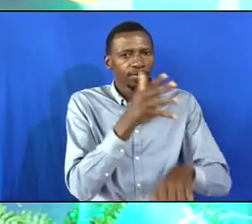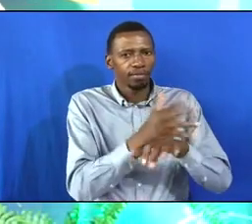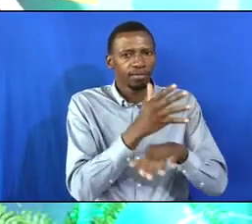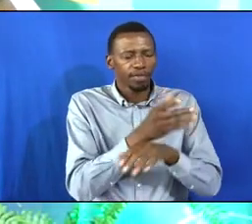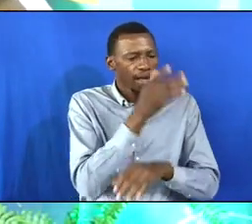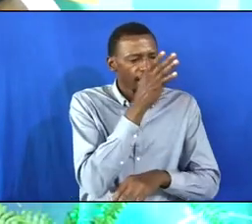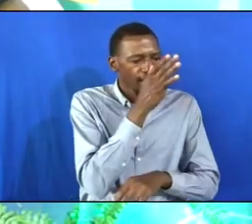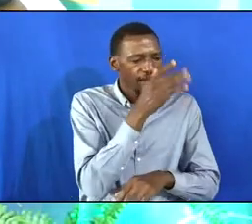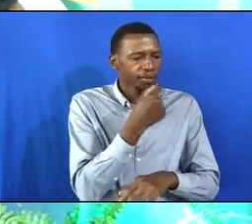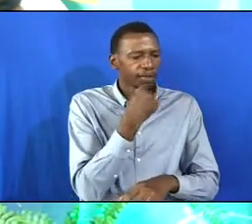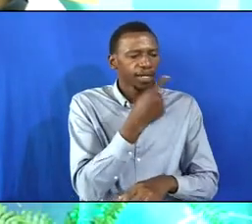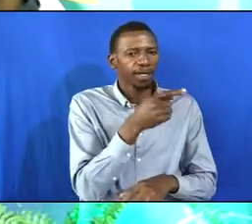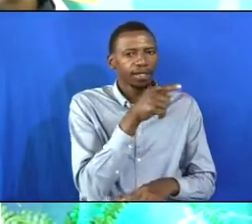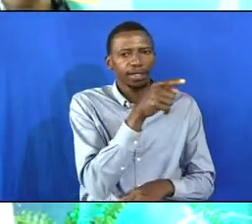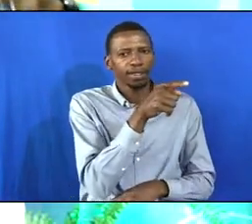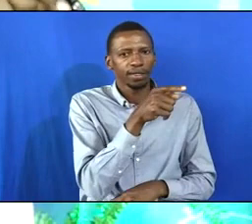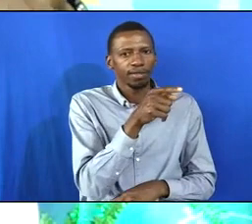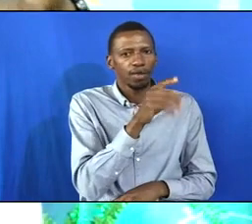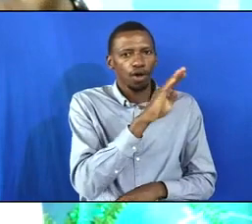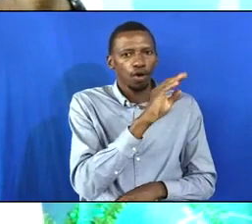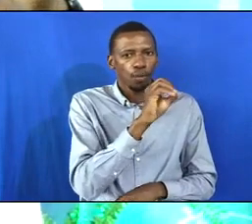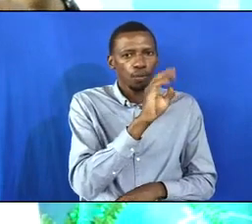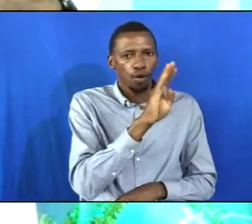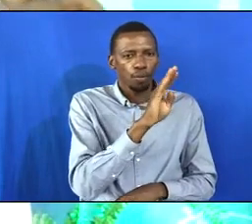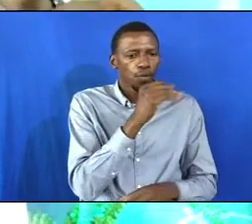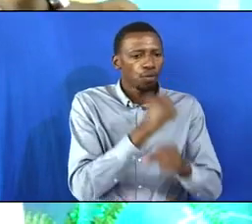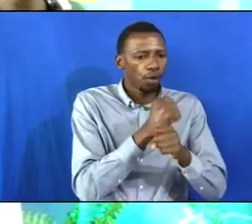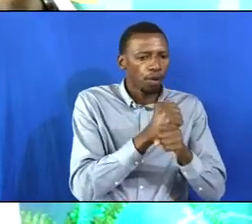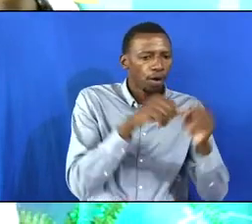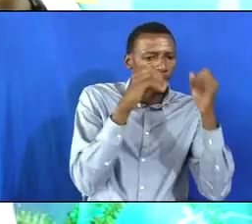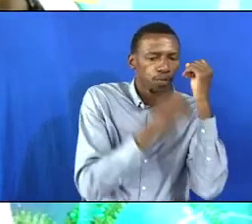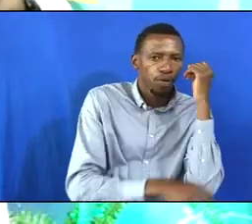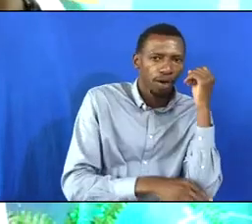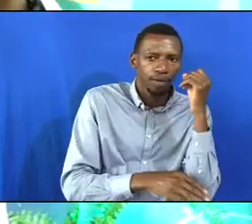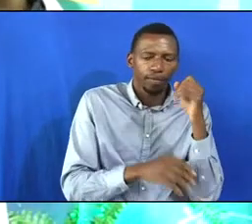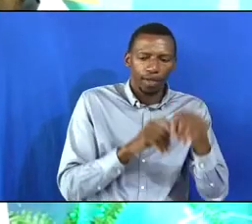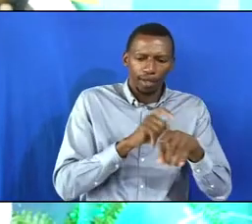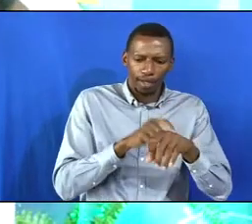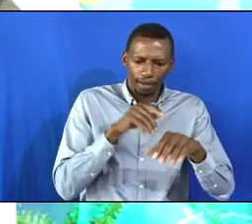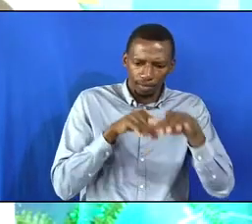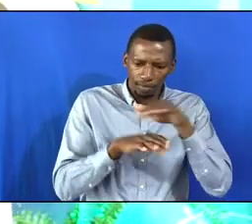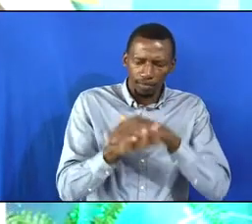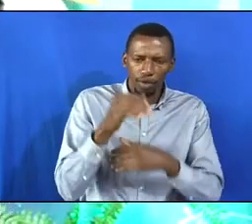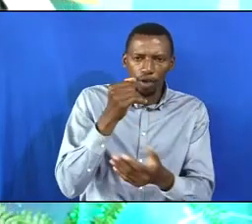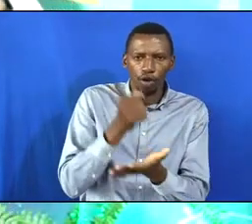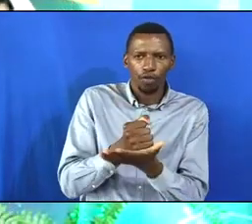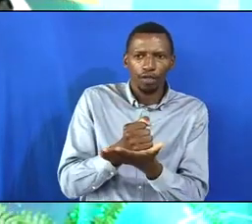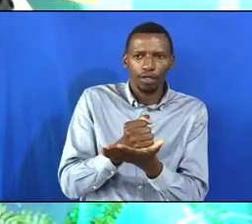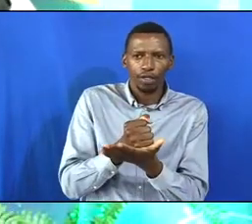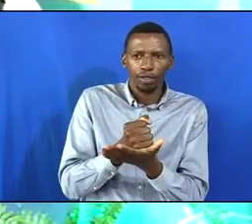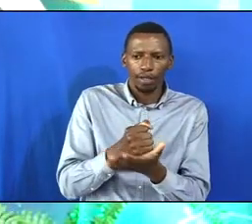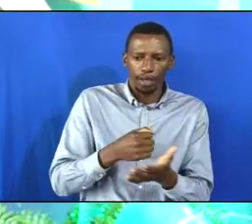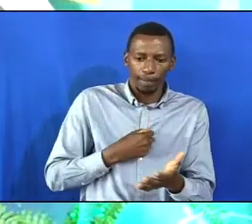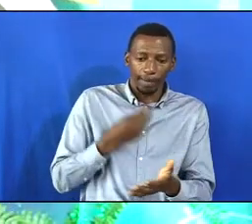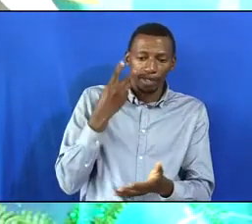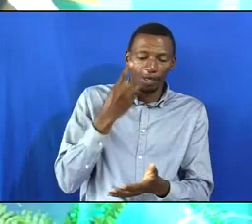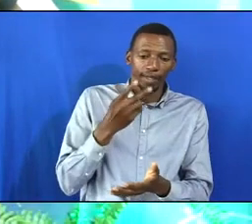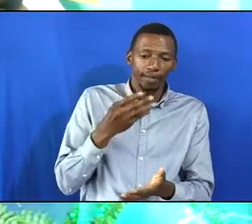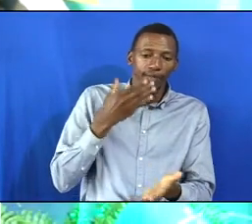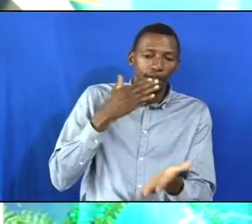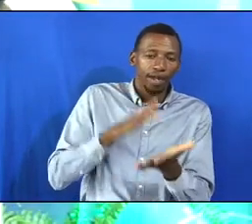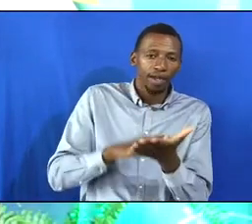and all that. And when I walked to her office, I could see the termination letter with my name on her